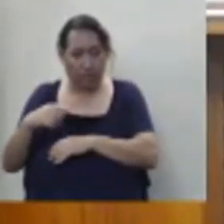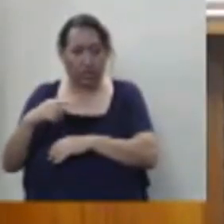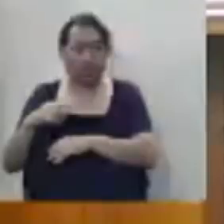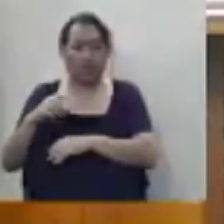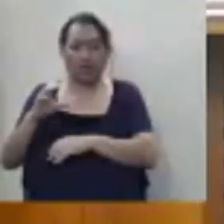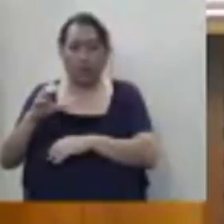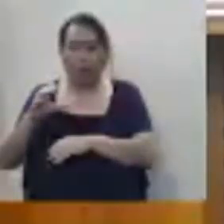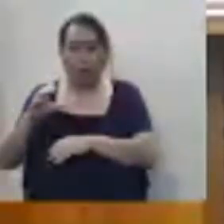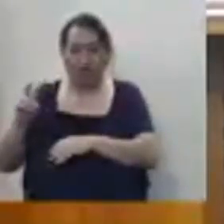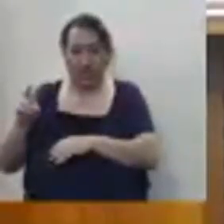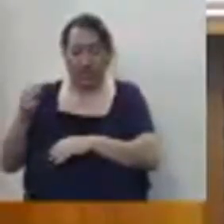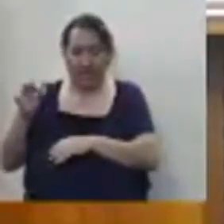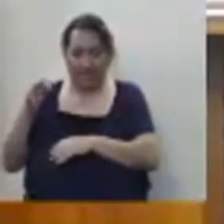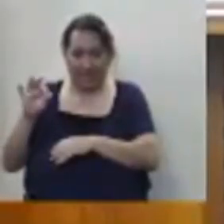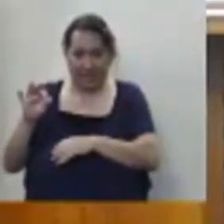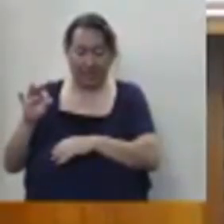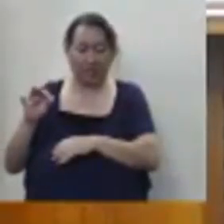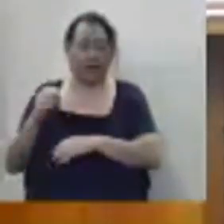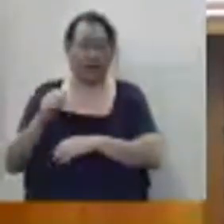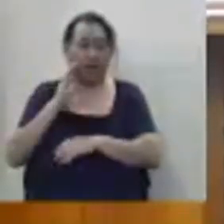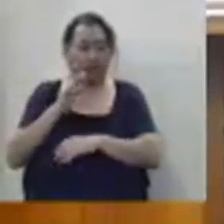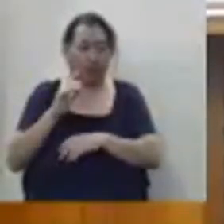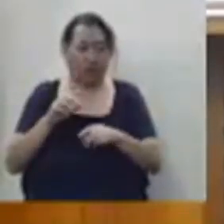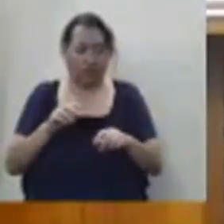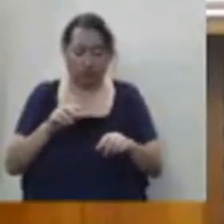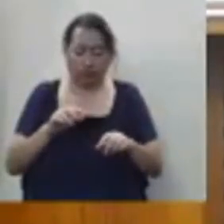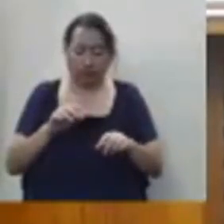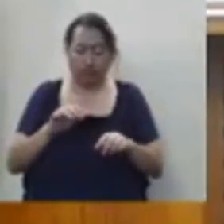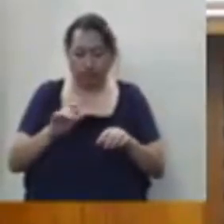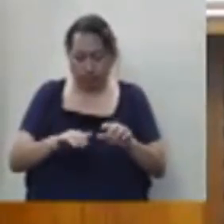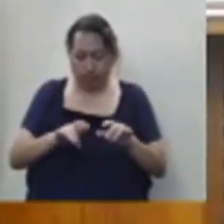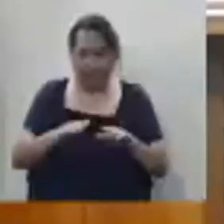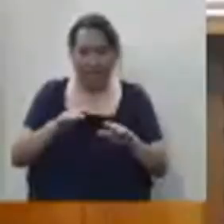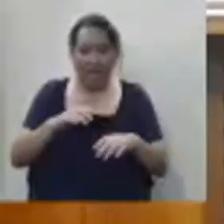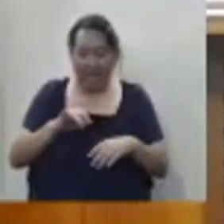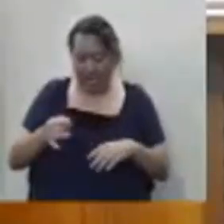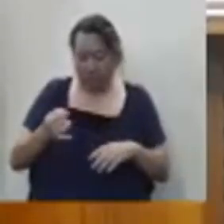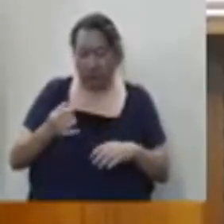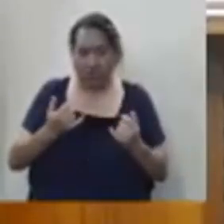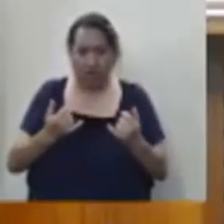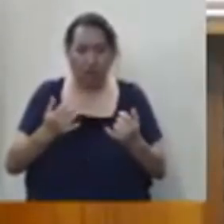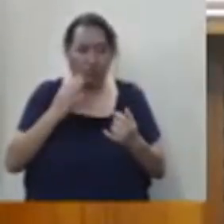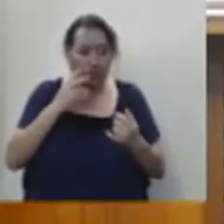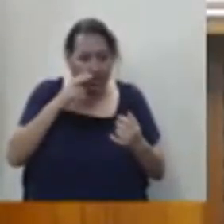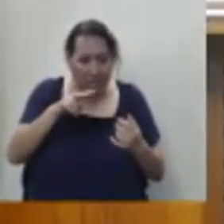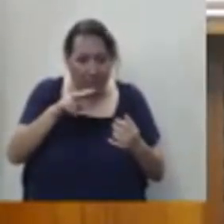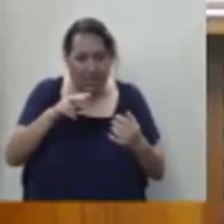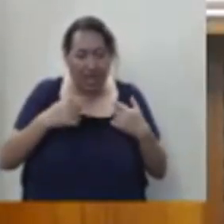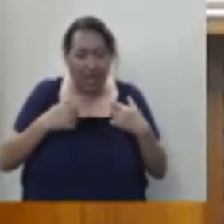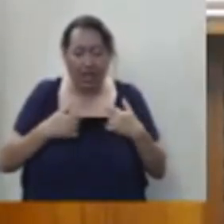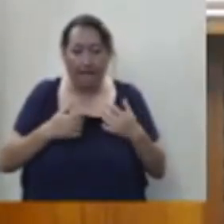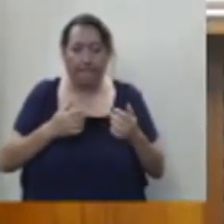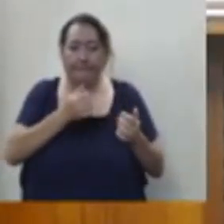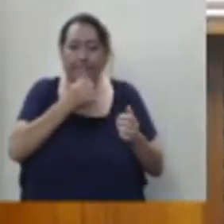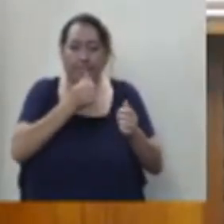dphss.guam.gov/COVID-19 and then type enter. And then you will see that they're going to ask you for a password. So the password